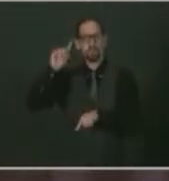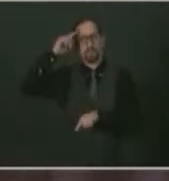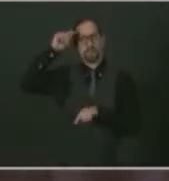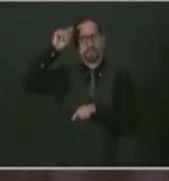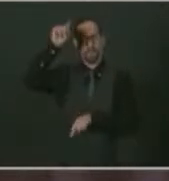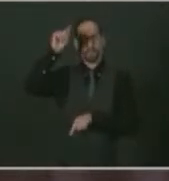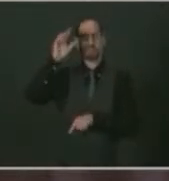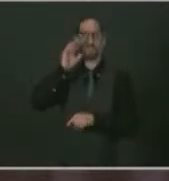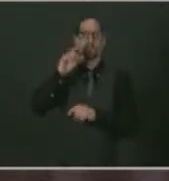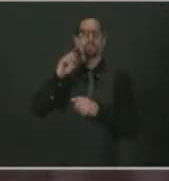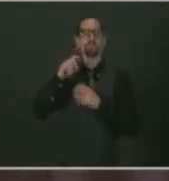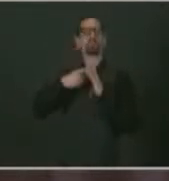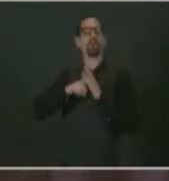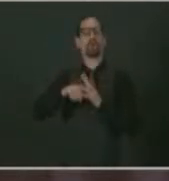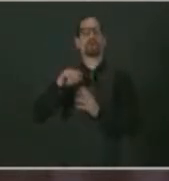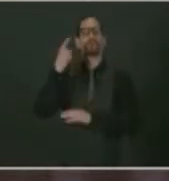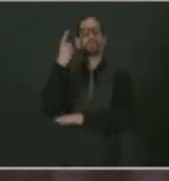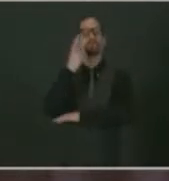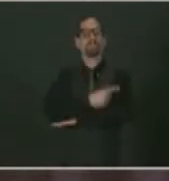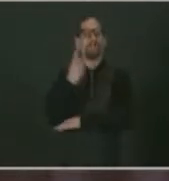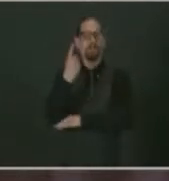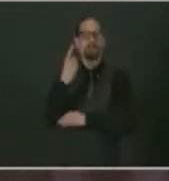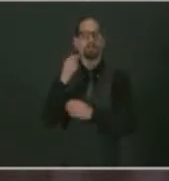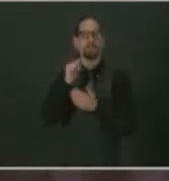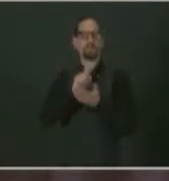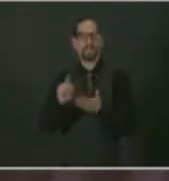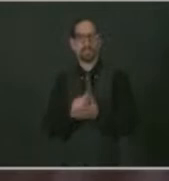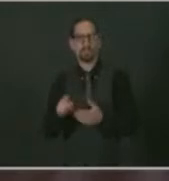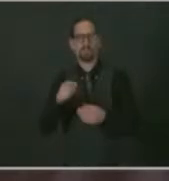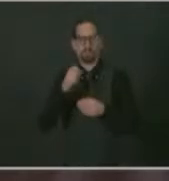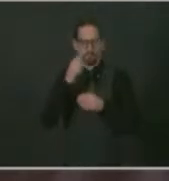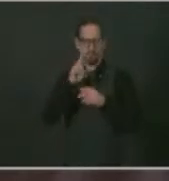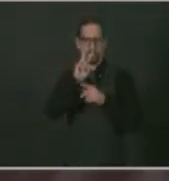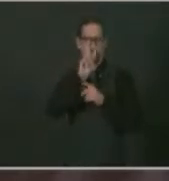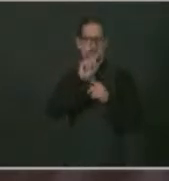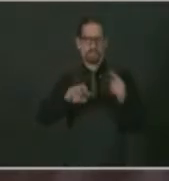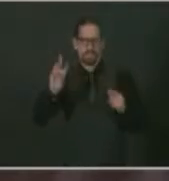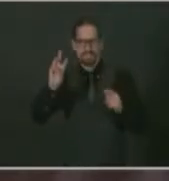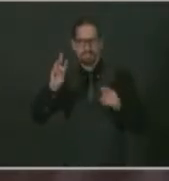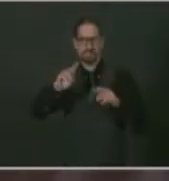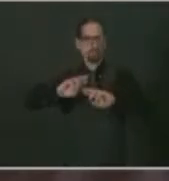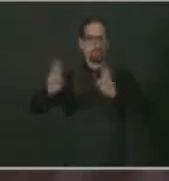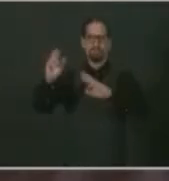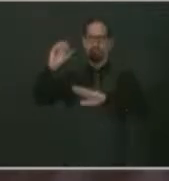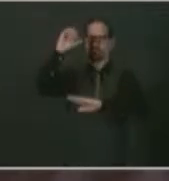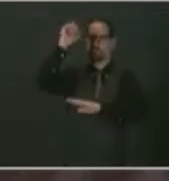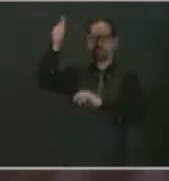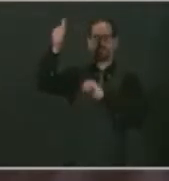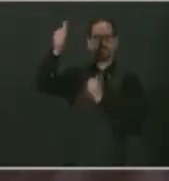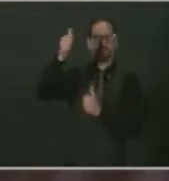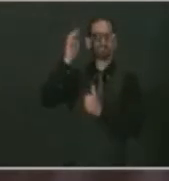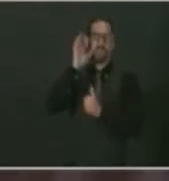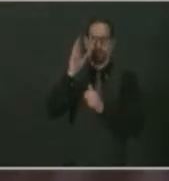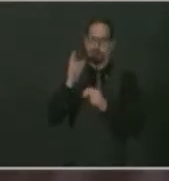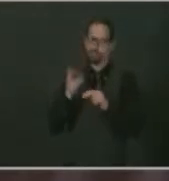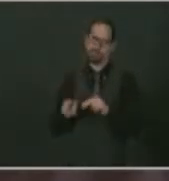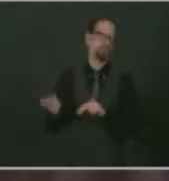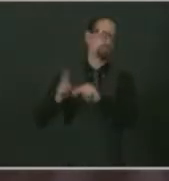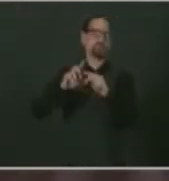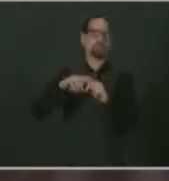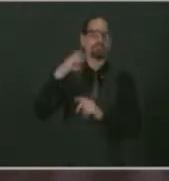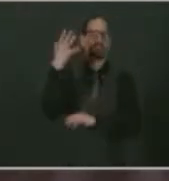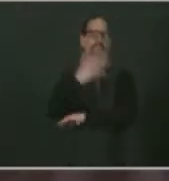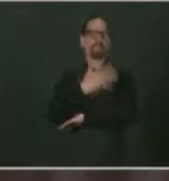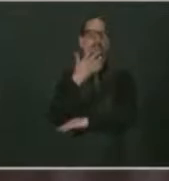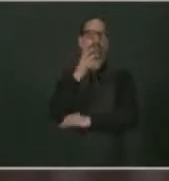6 p.m., but they're ready to expand to 5-6 days of operation as soon as we get additional supply in the state. The other 3 aren't mass sites,